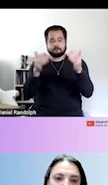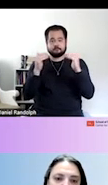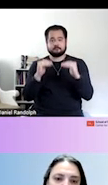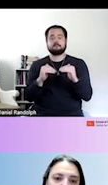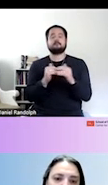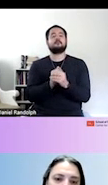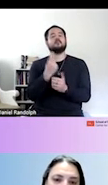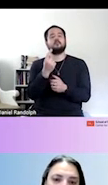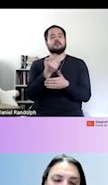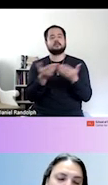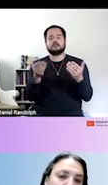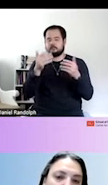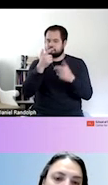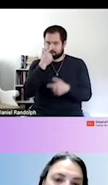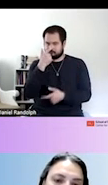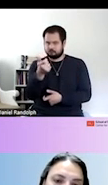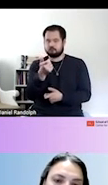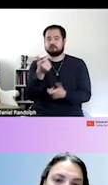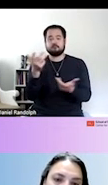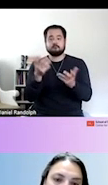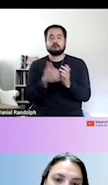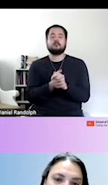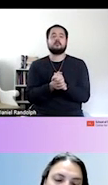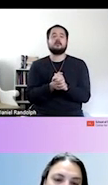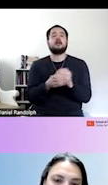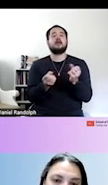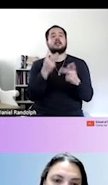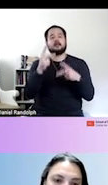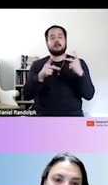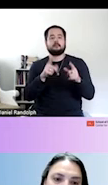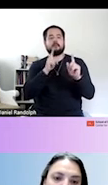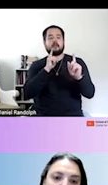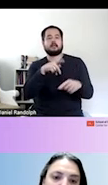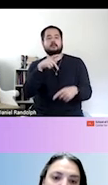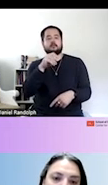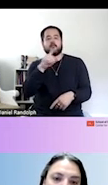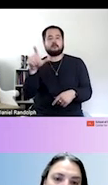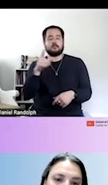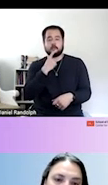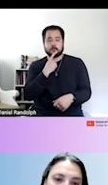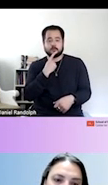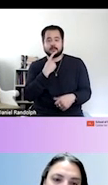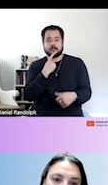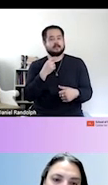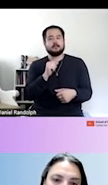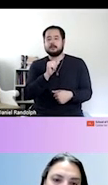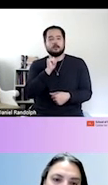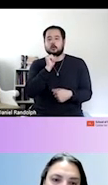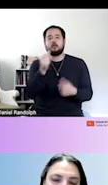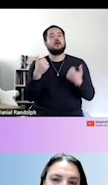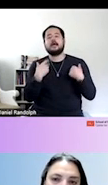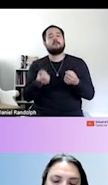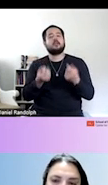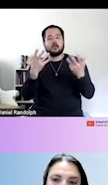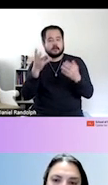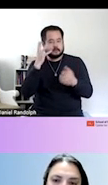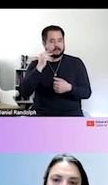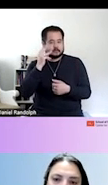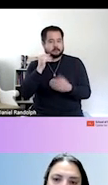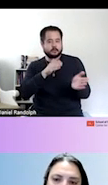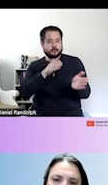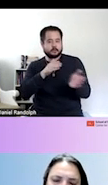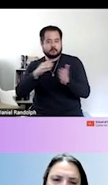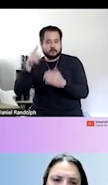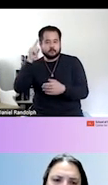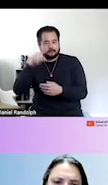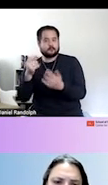us, as we looked at our poll, a lot of us have had less experience with preparing for fires. But I'll tell you, unfortunately, very